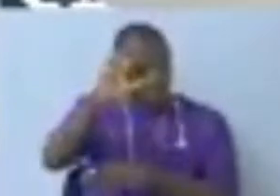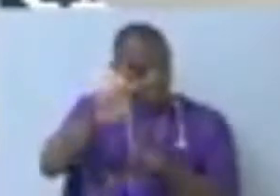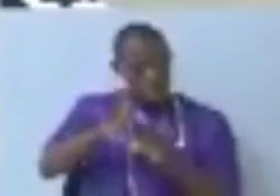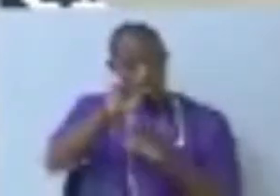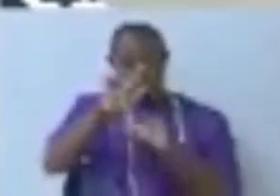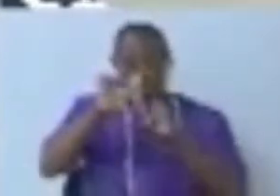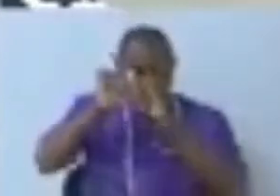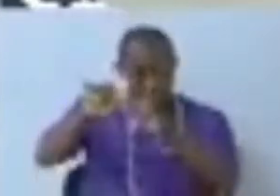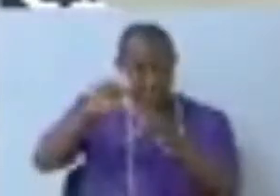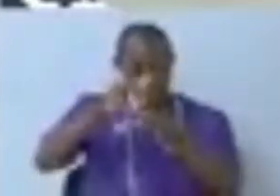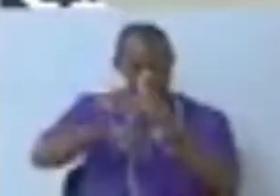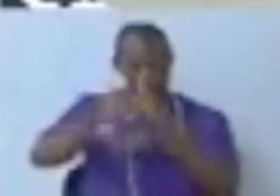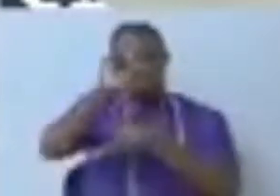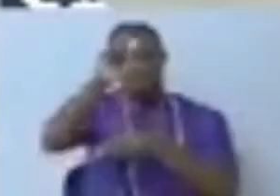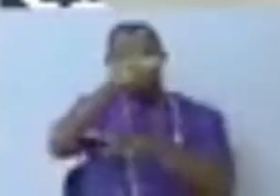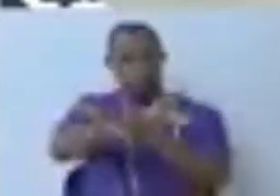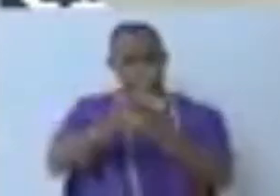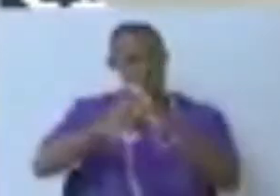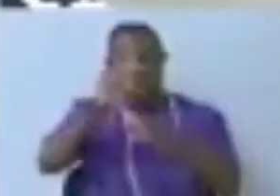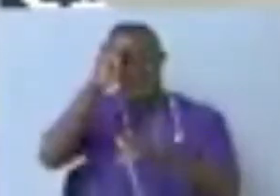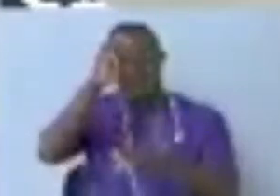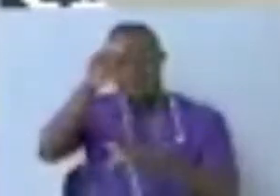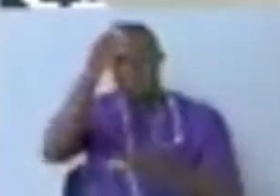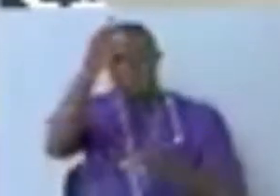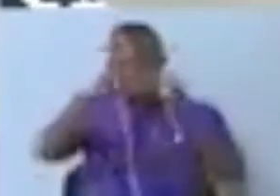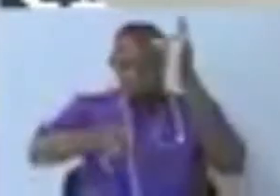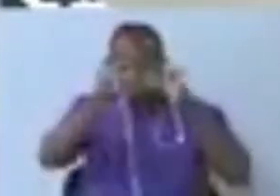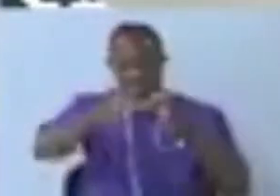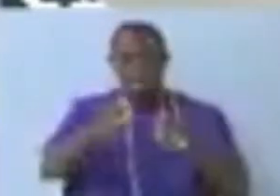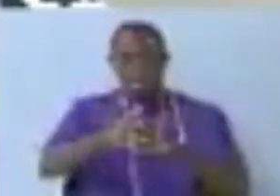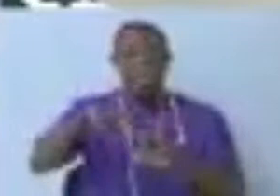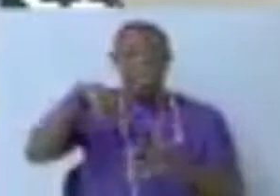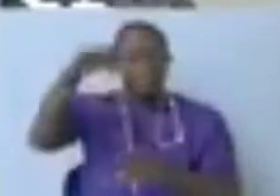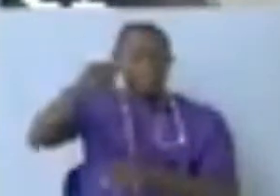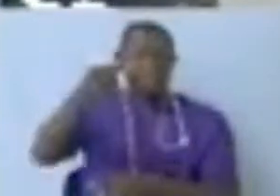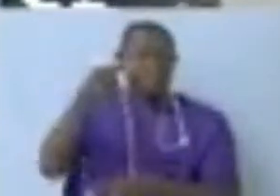in your position as Minister of Justice. And then the next day after the